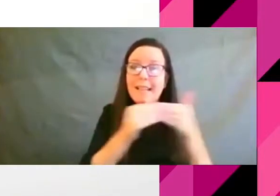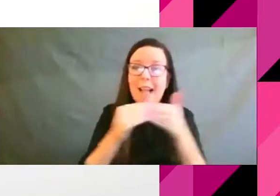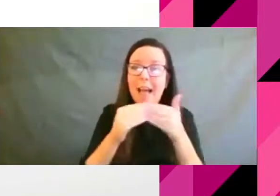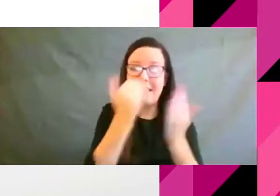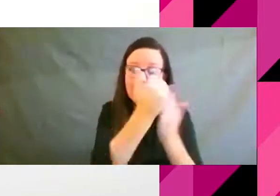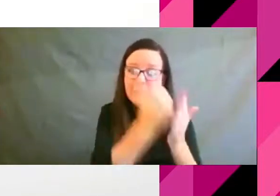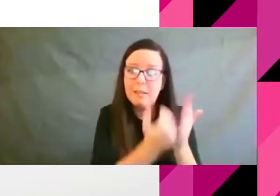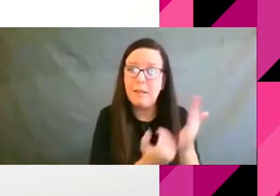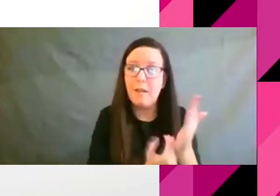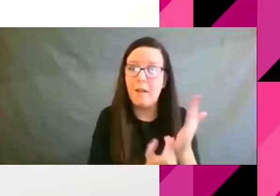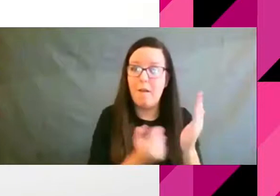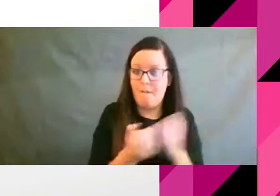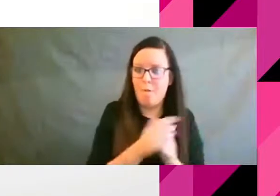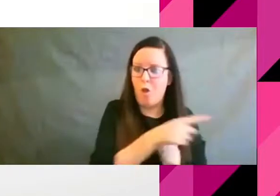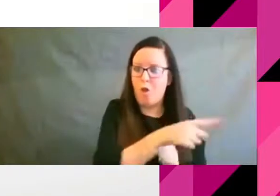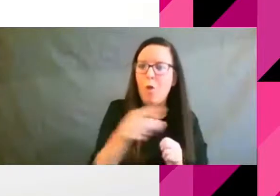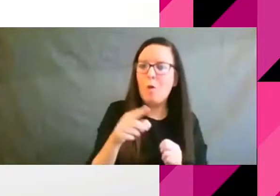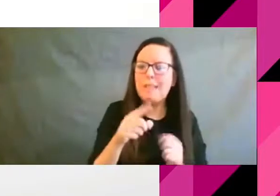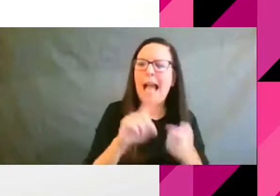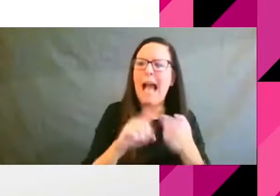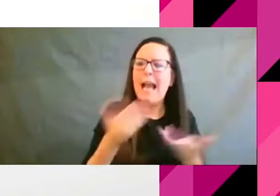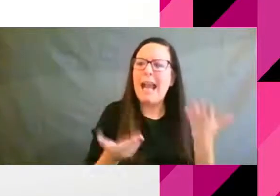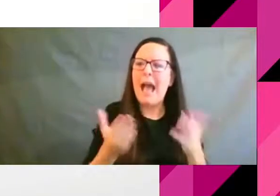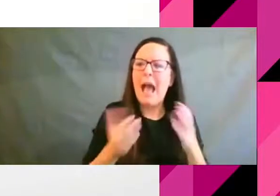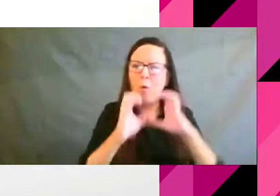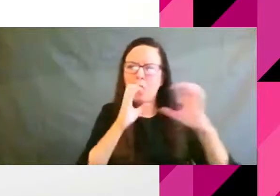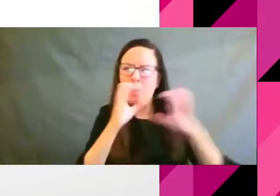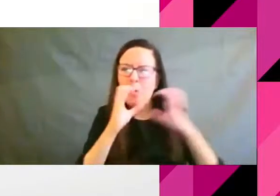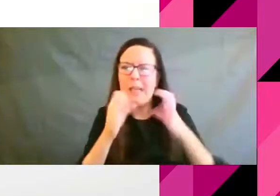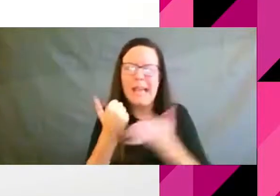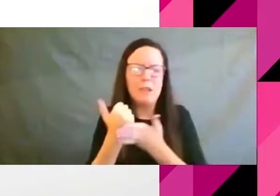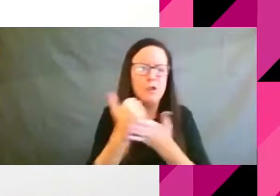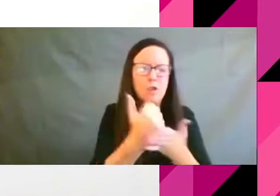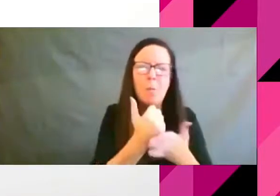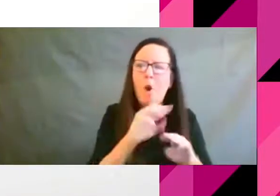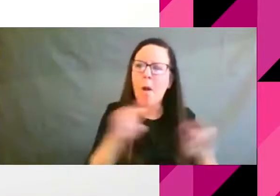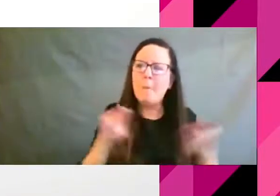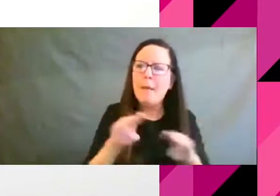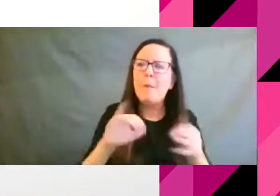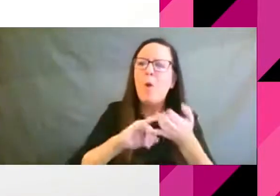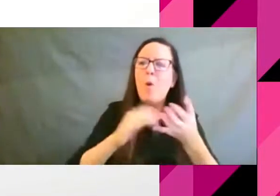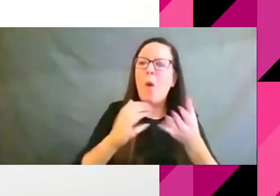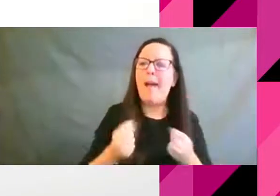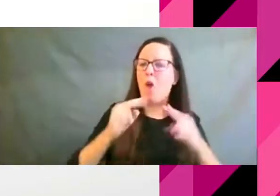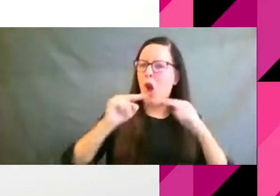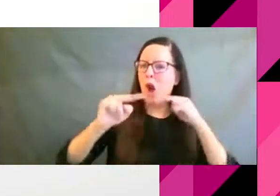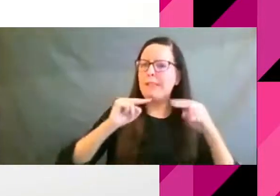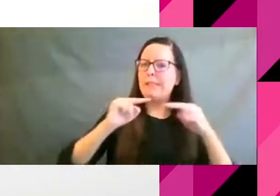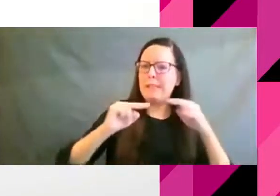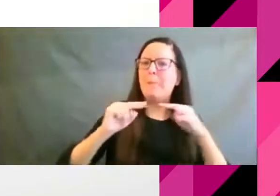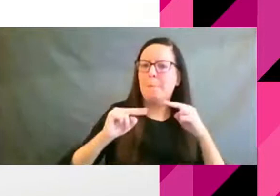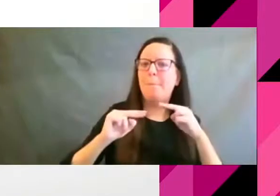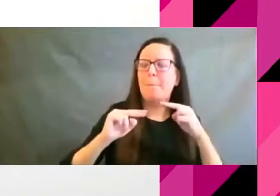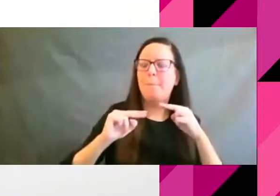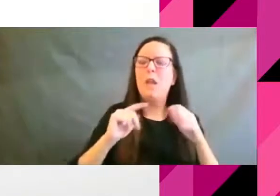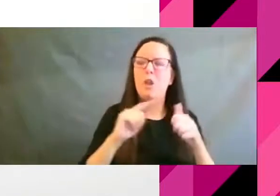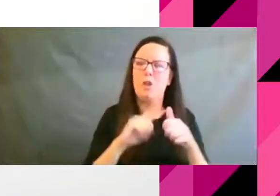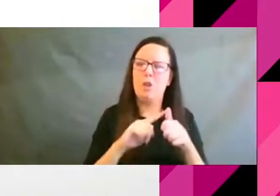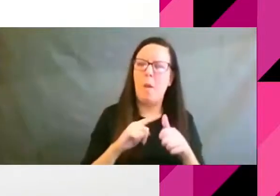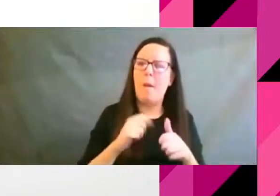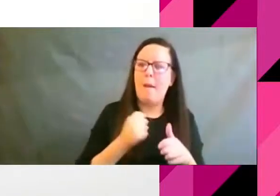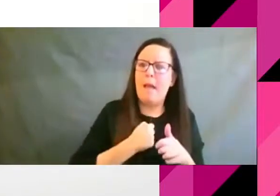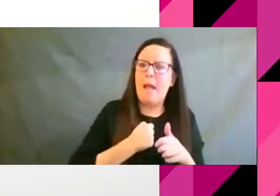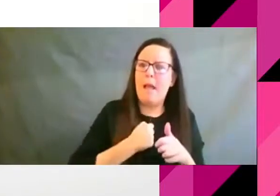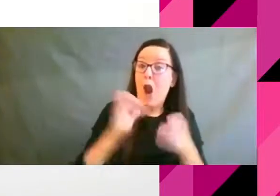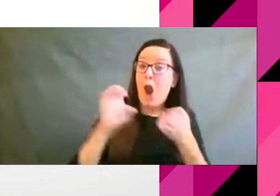justice system on how to communicate with and support people who have autism. It is my view that early intervention and diversion